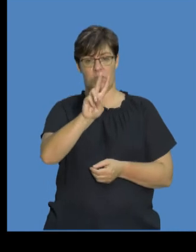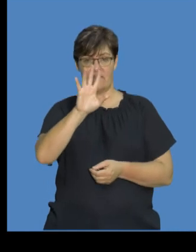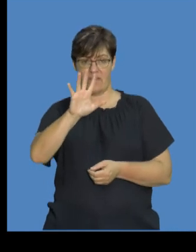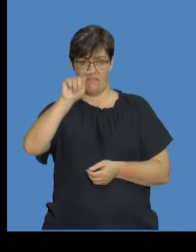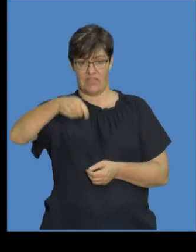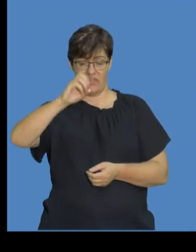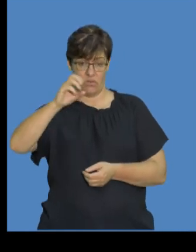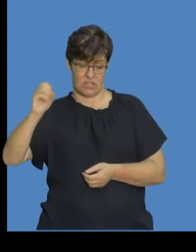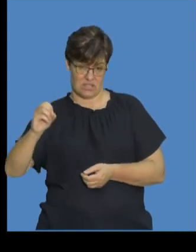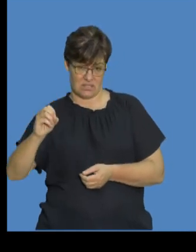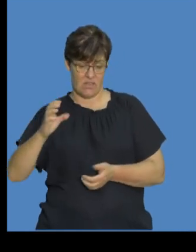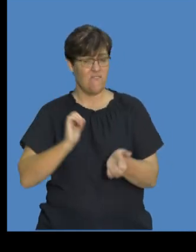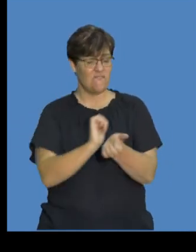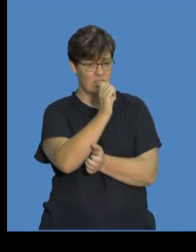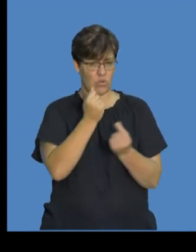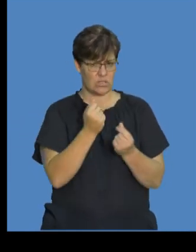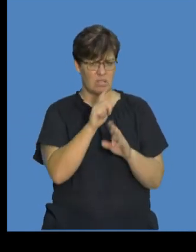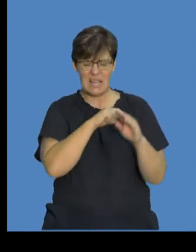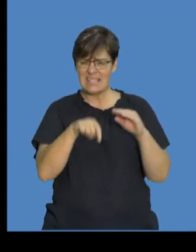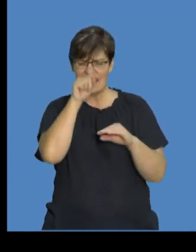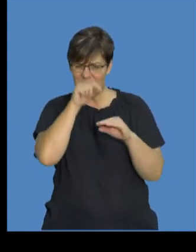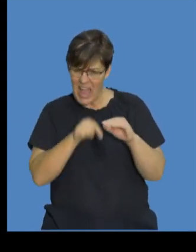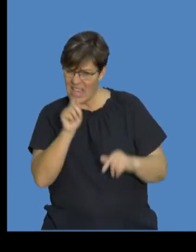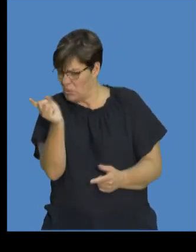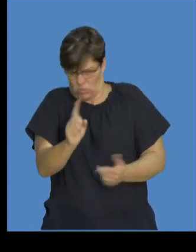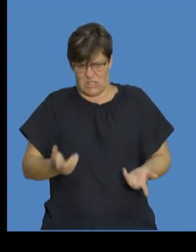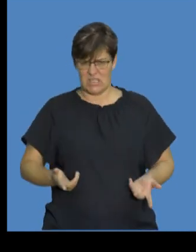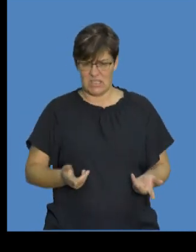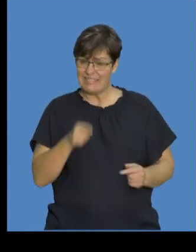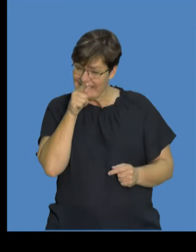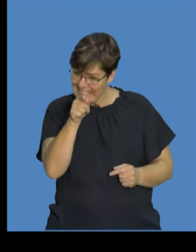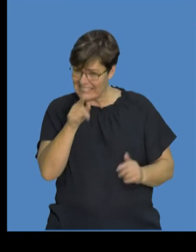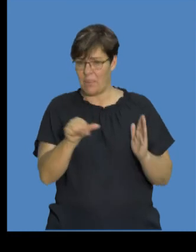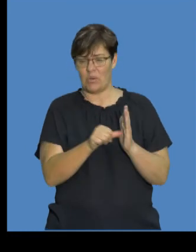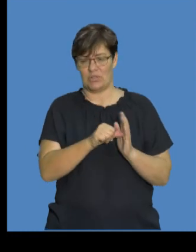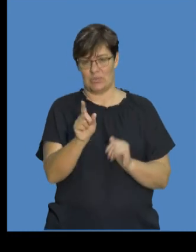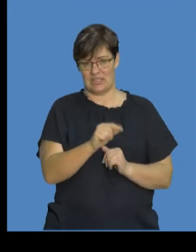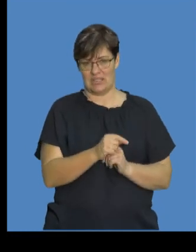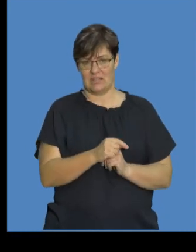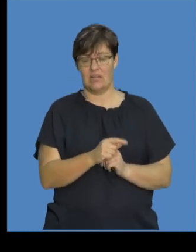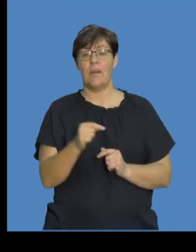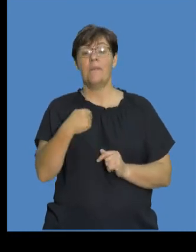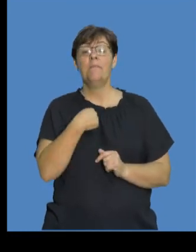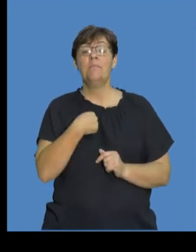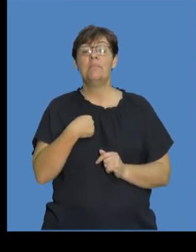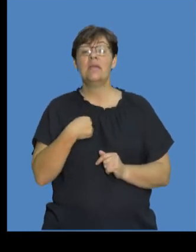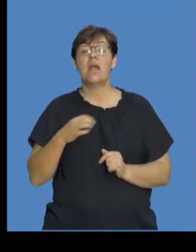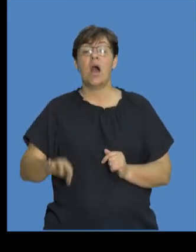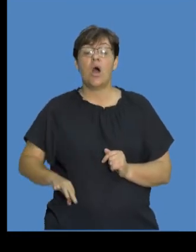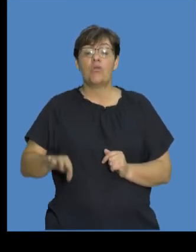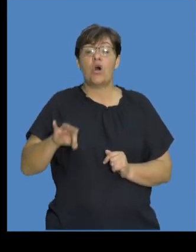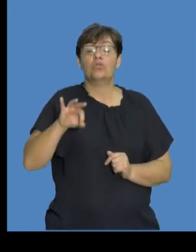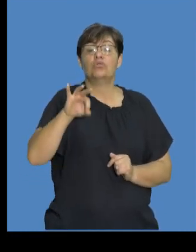is my rand value of my fixed cost. What do I divide it by? And that's the important part. I divide it by